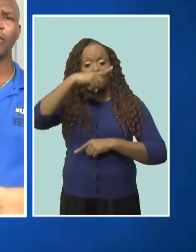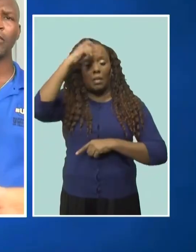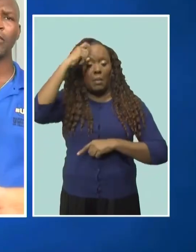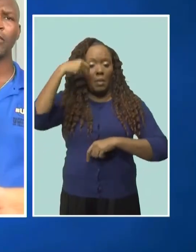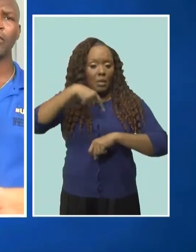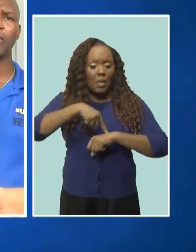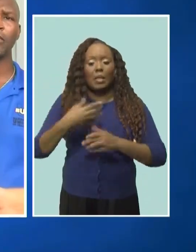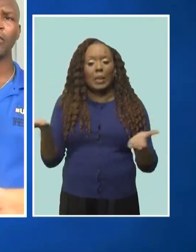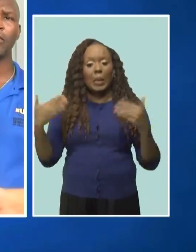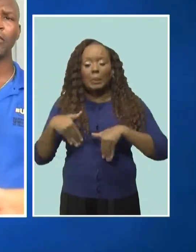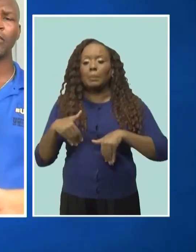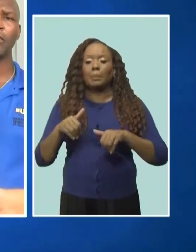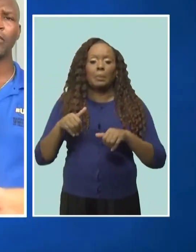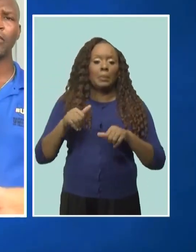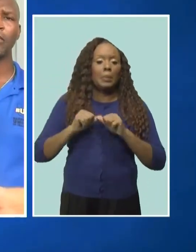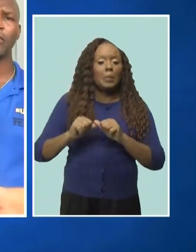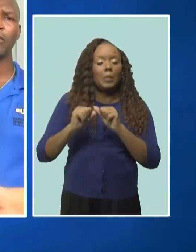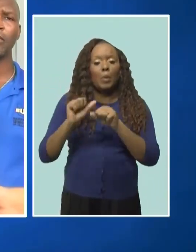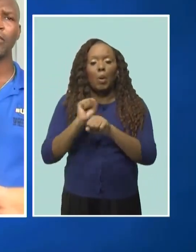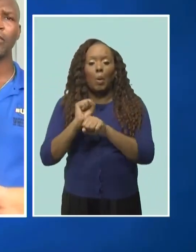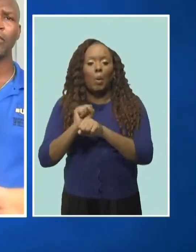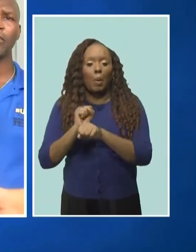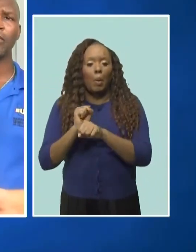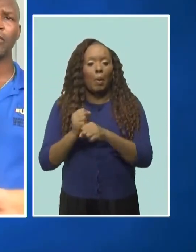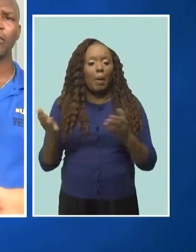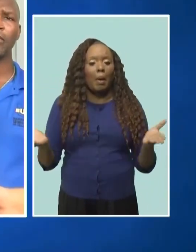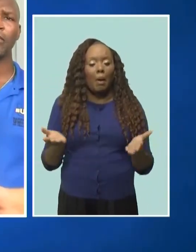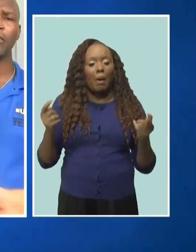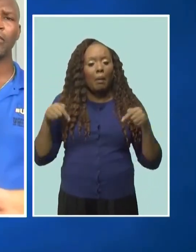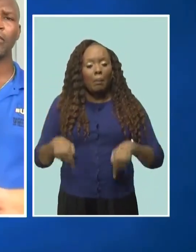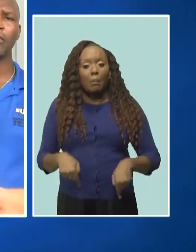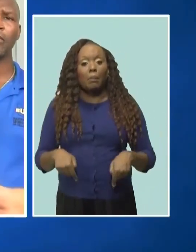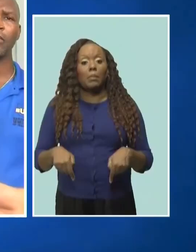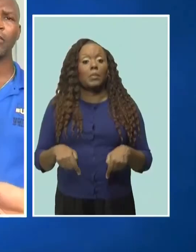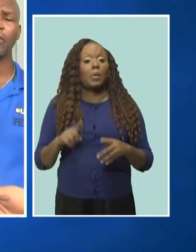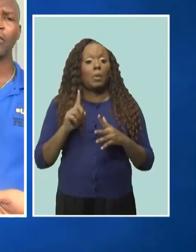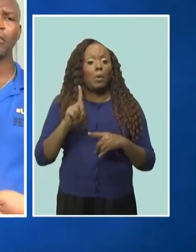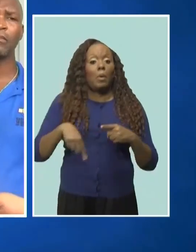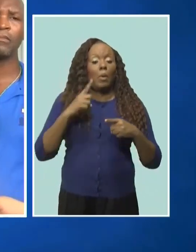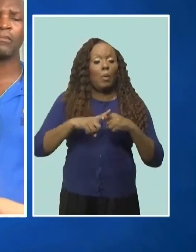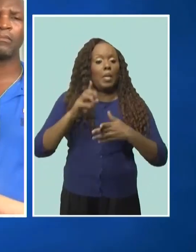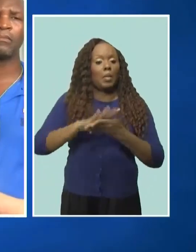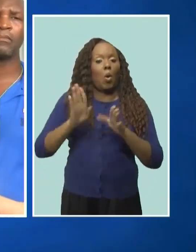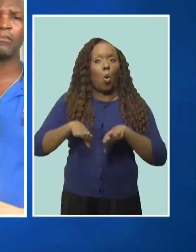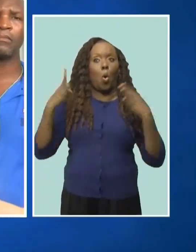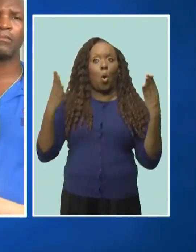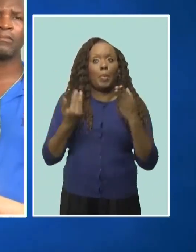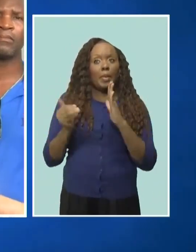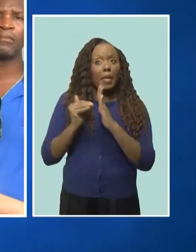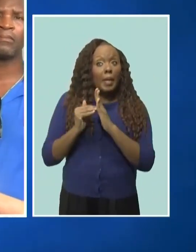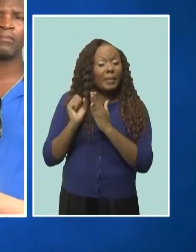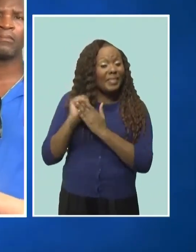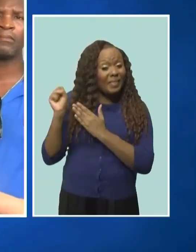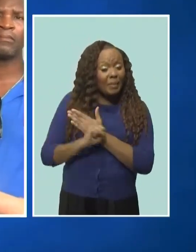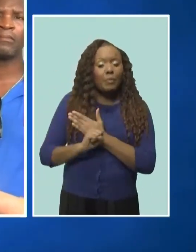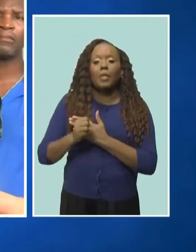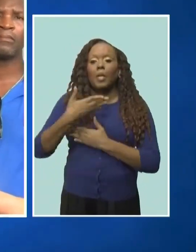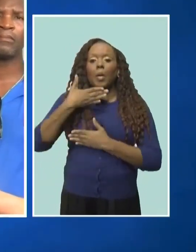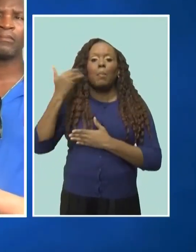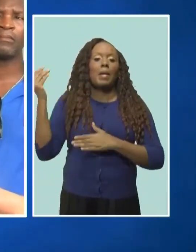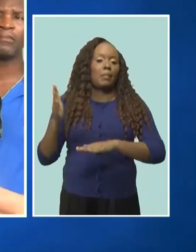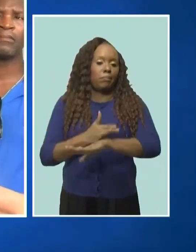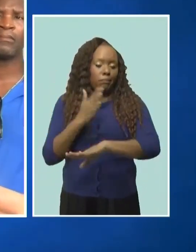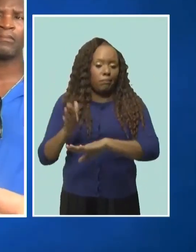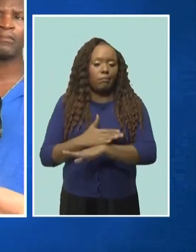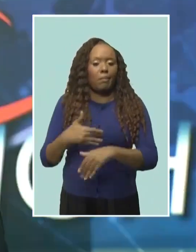to continue the work that has been started here, so that come September that we can have better facilities for teaching and